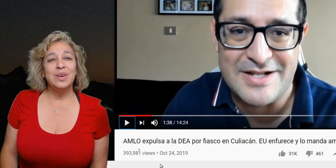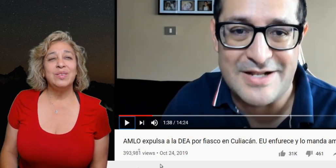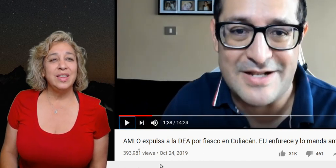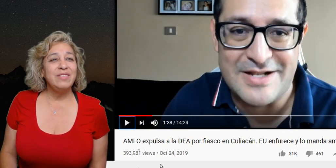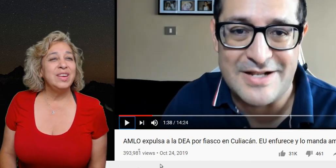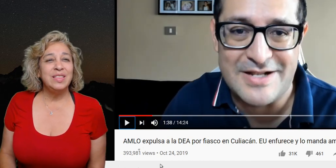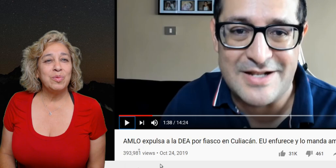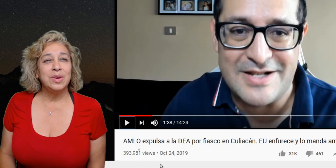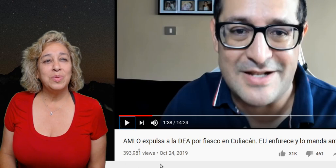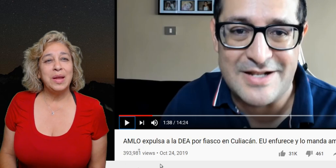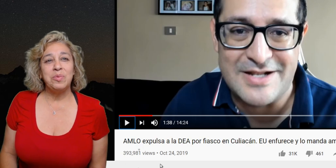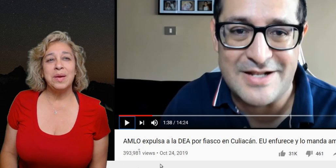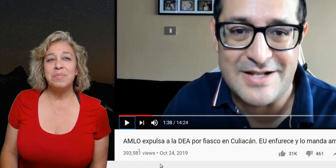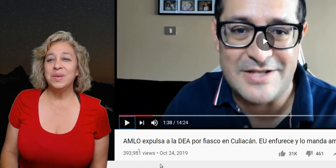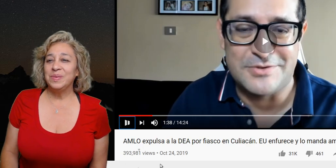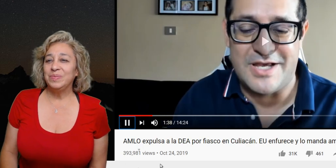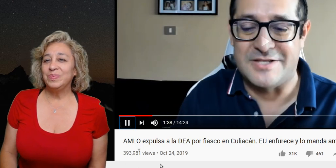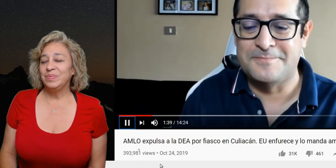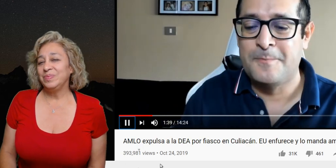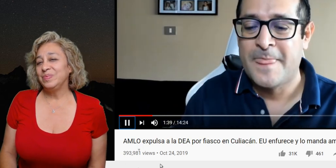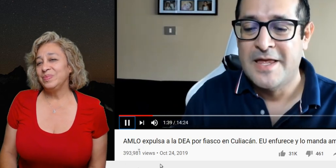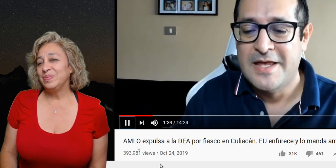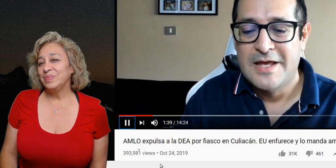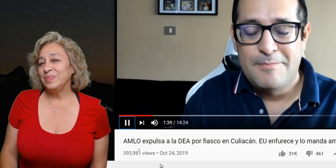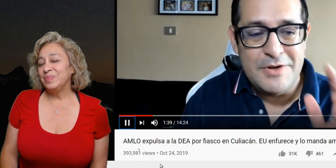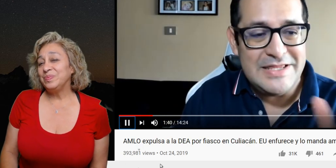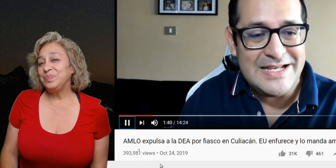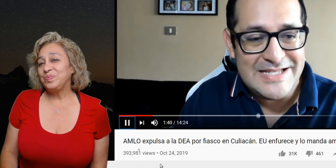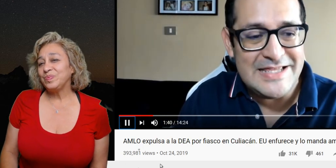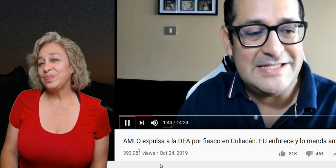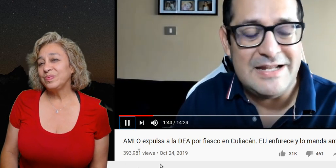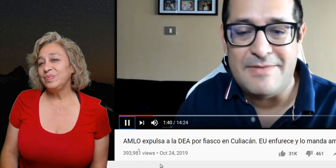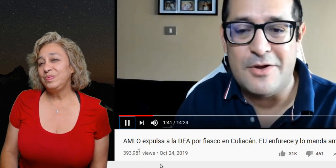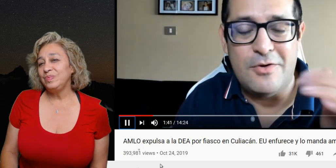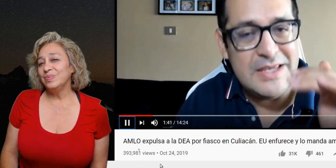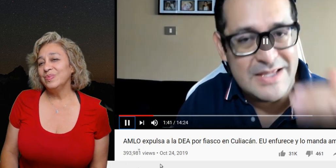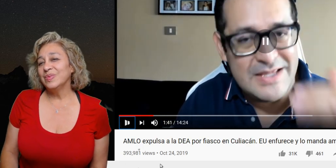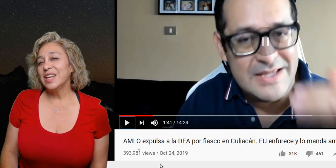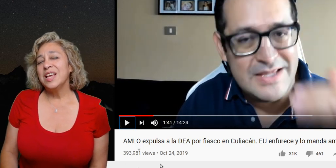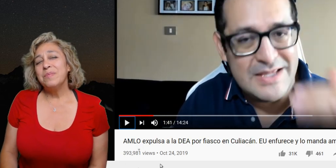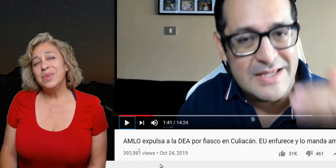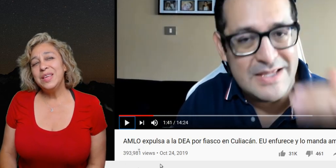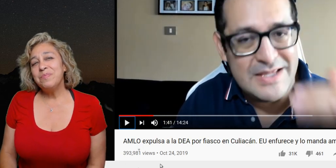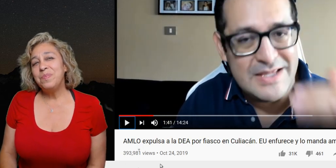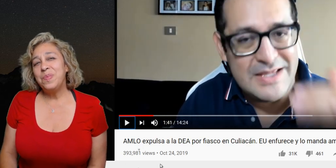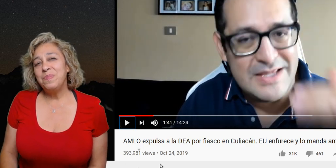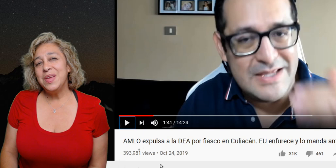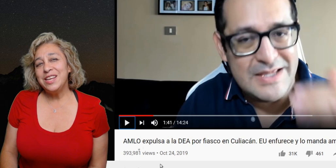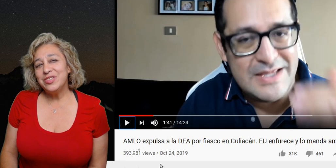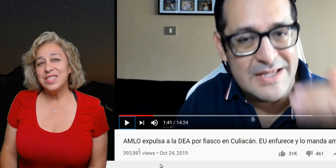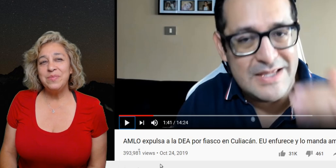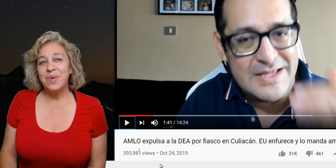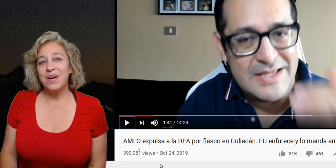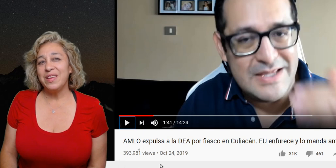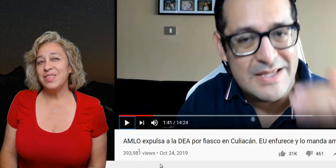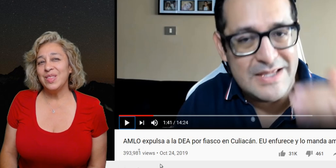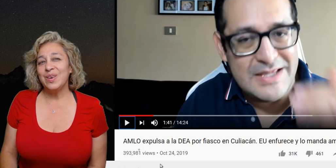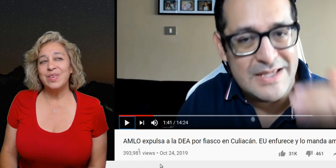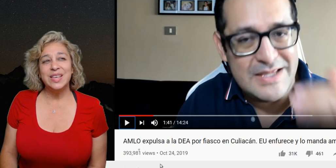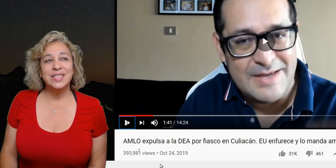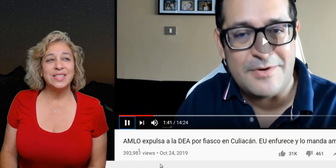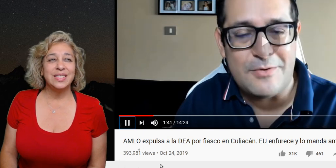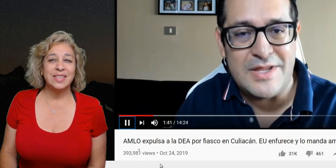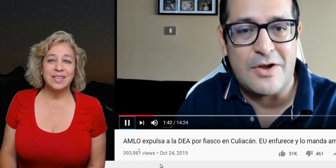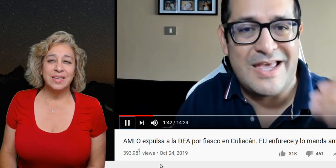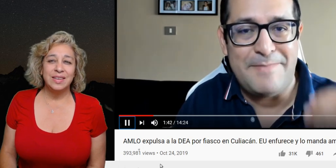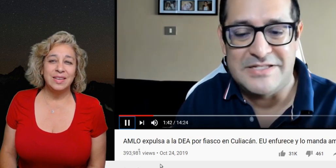well known, even in the World Wide Web. Lo interesante, sin embargo, y debo... But the interesting part, even though,